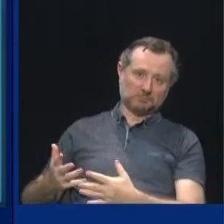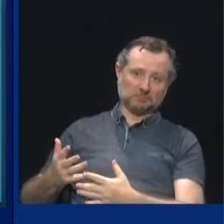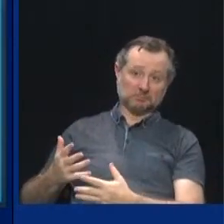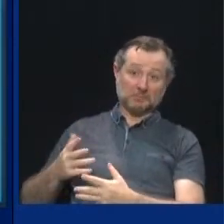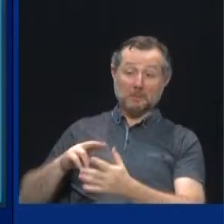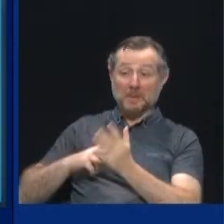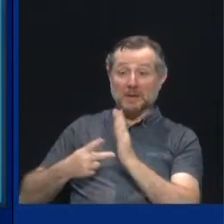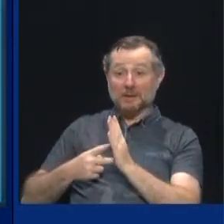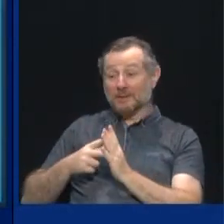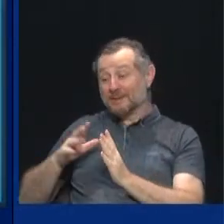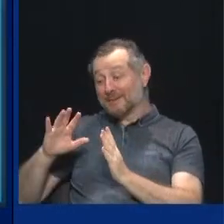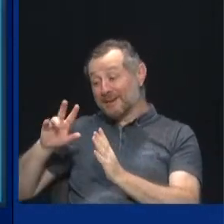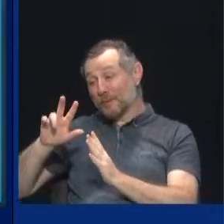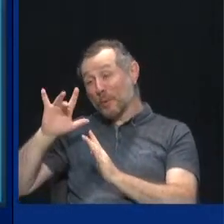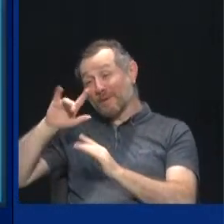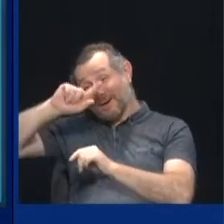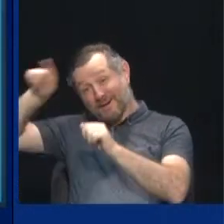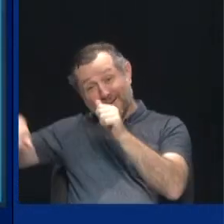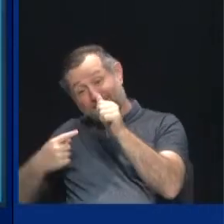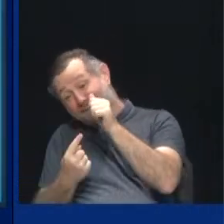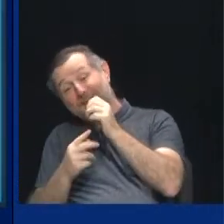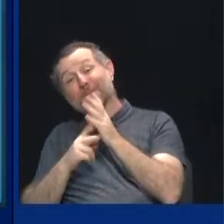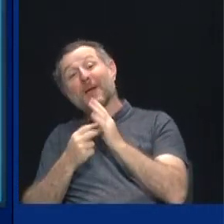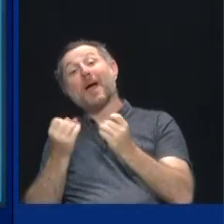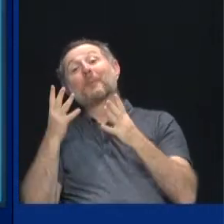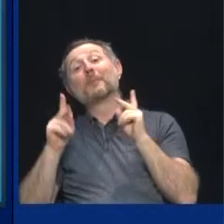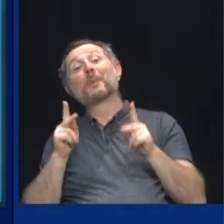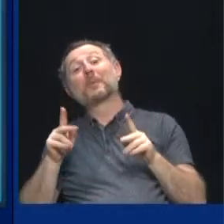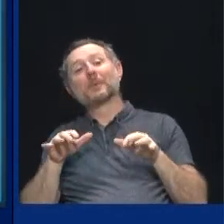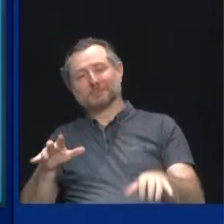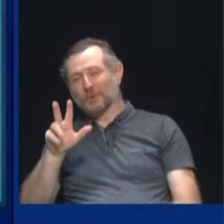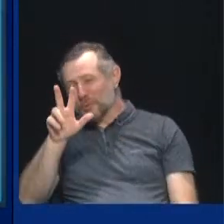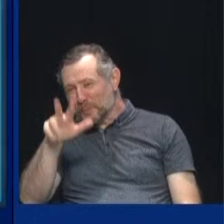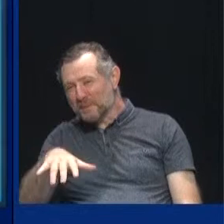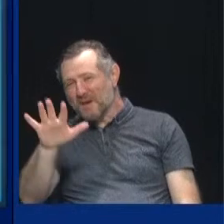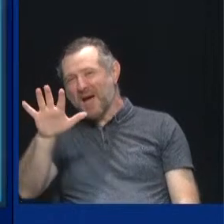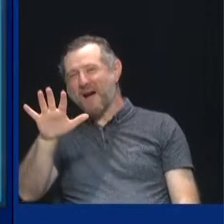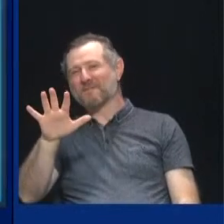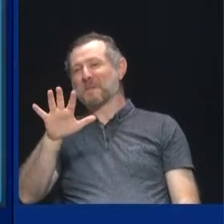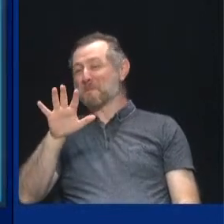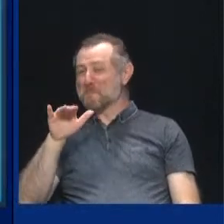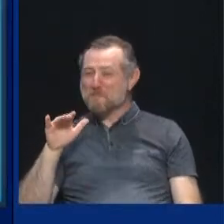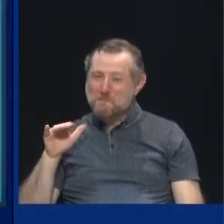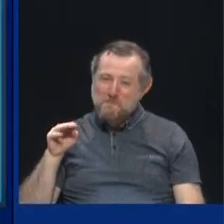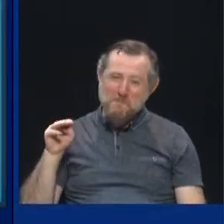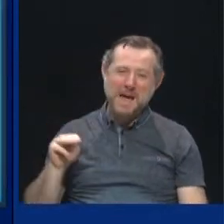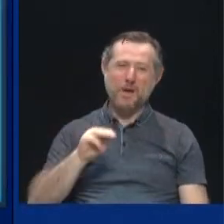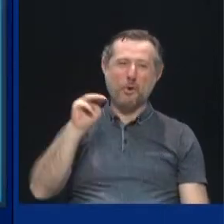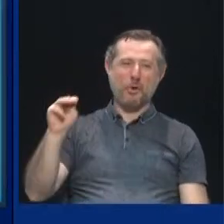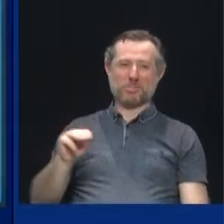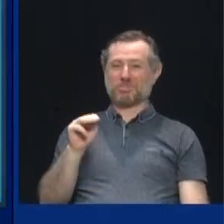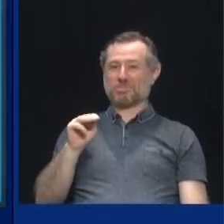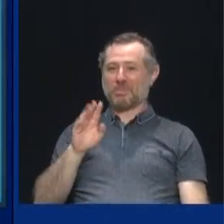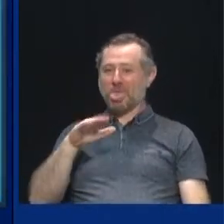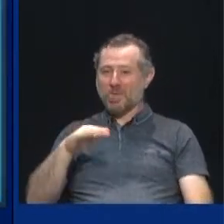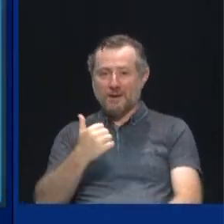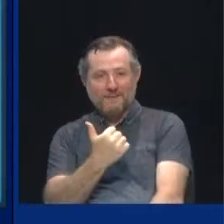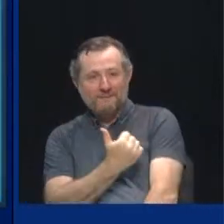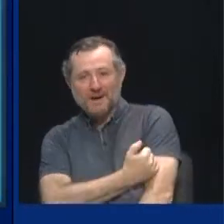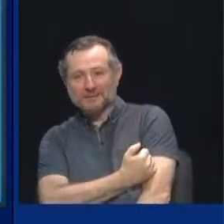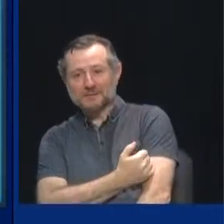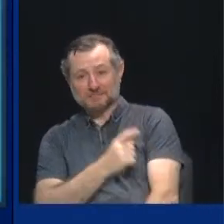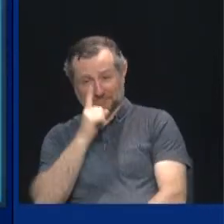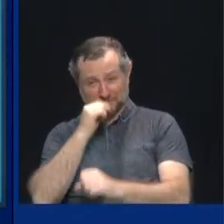3.5 million unvaccinated people. These numbers are hard to put into context. 3.5 million is a lot of